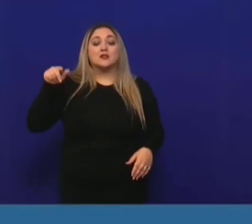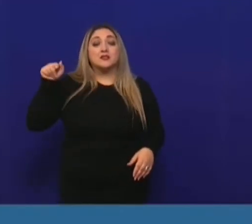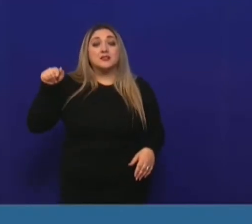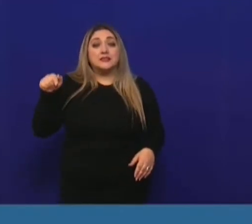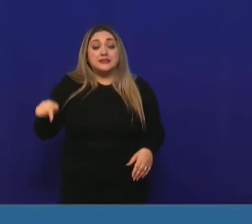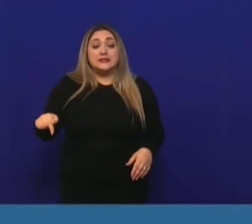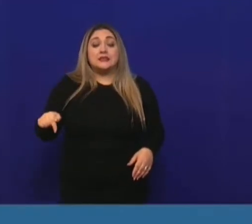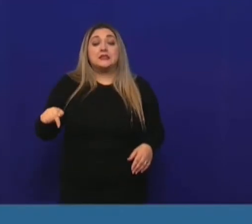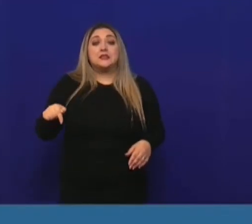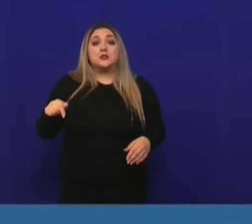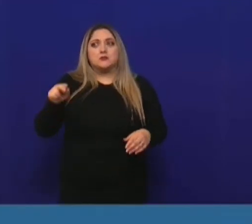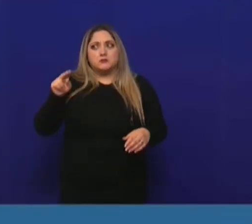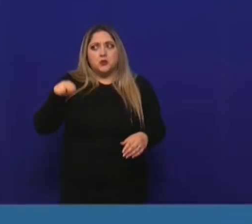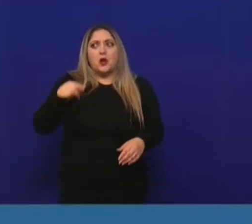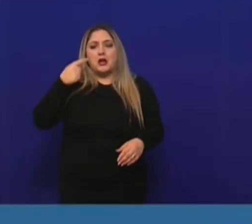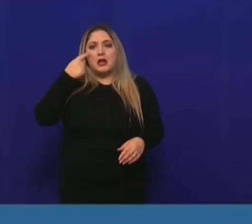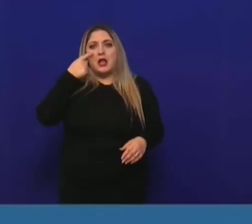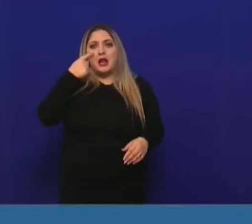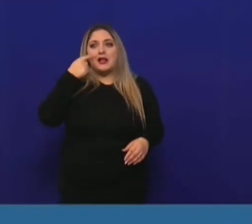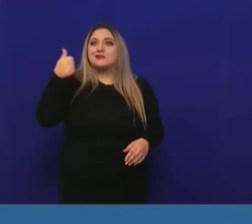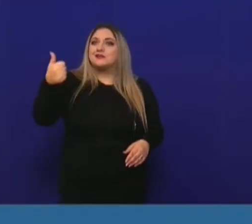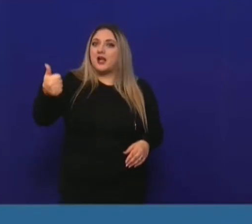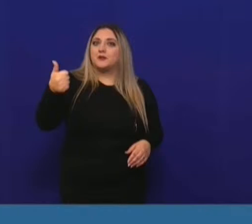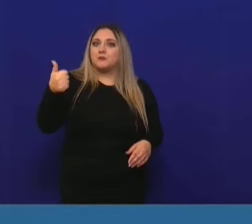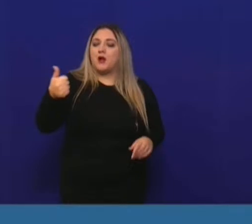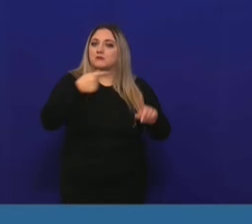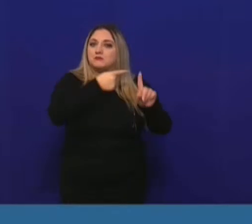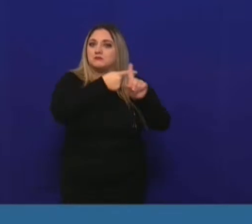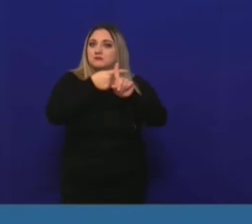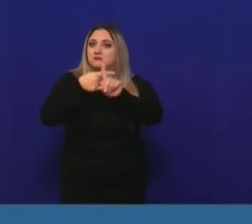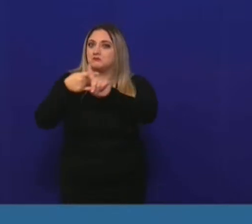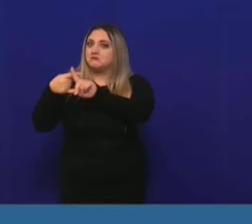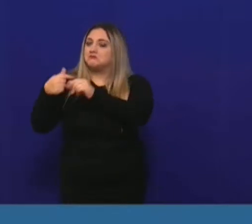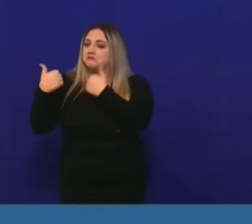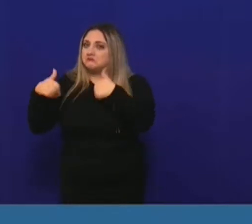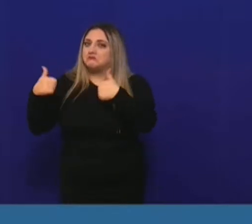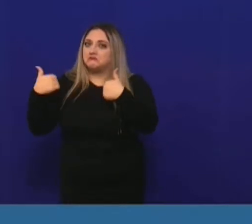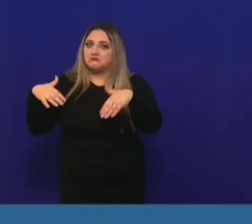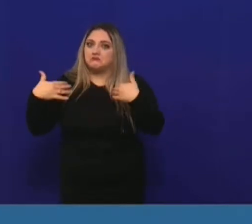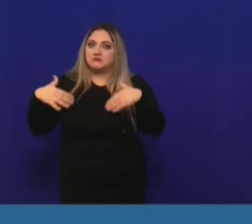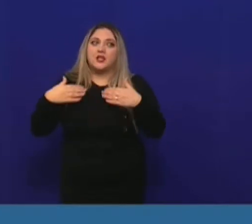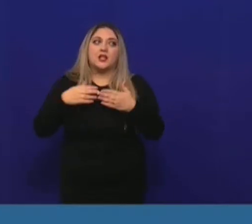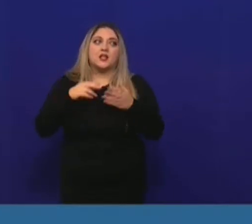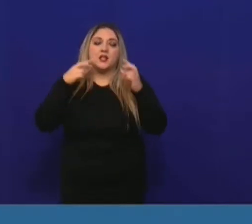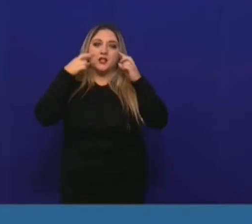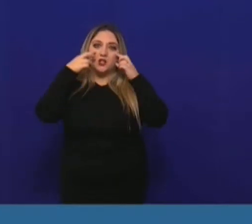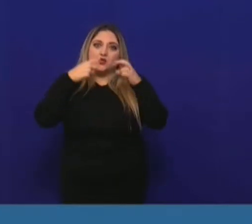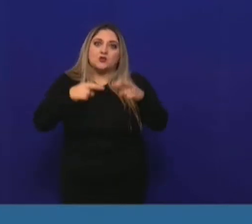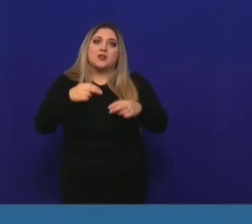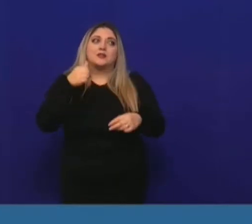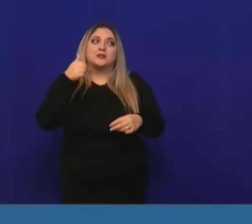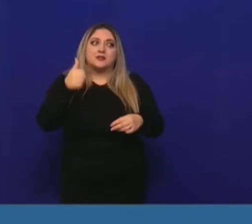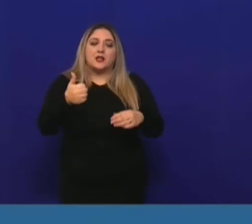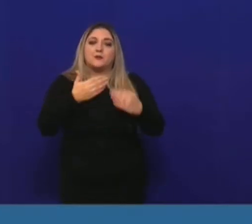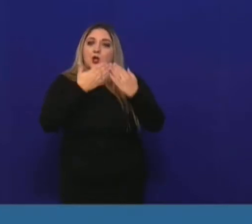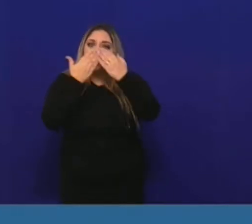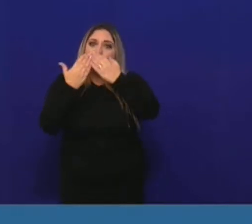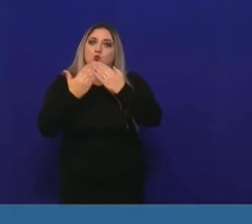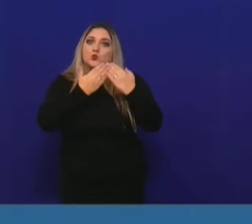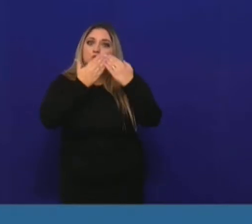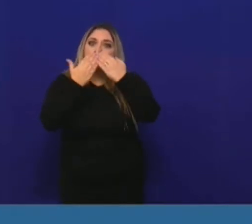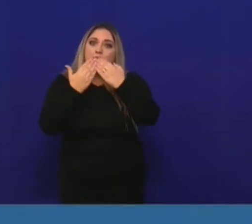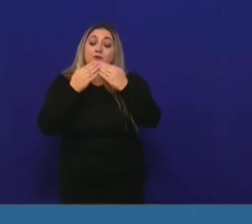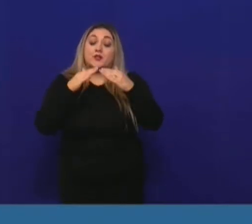tat riżultati tajbin mill-effectiveness studies li qegħdin joħorġu u fatti dawn imbagħad jiġu evalwati wkoll bħalma